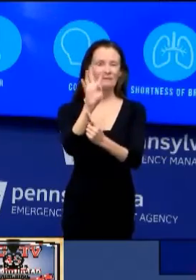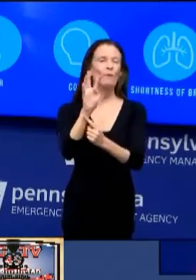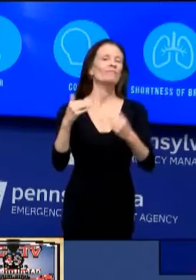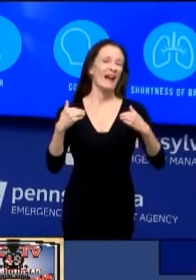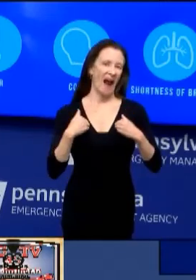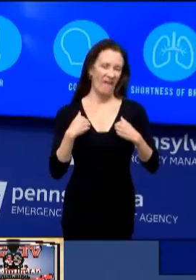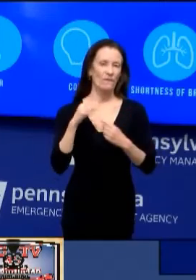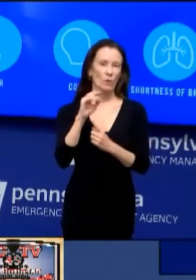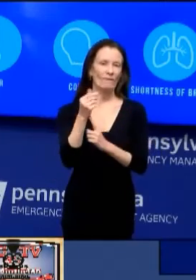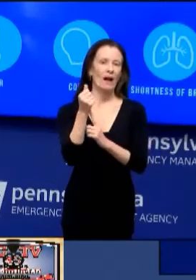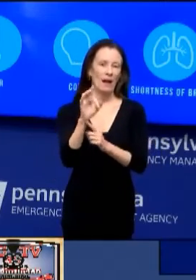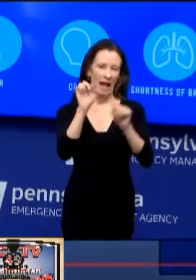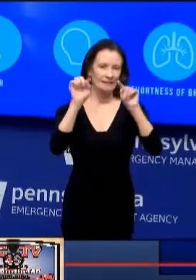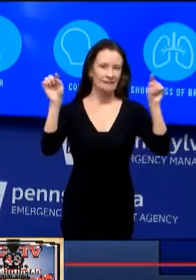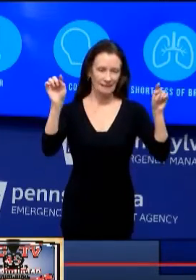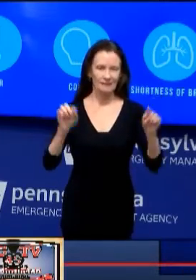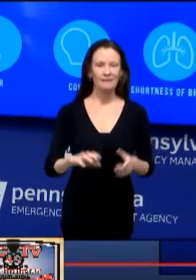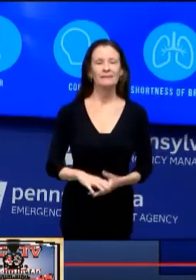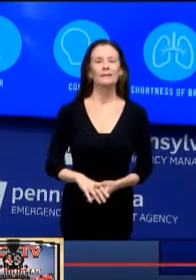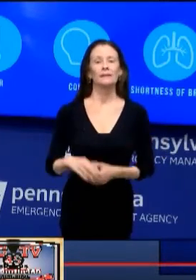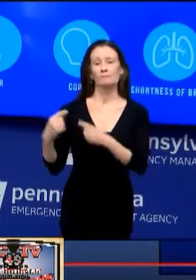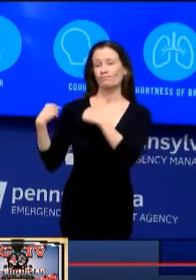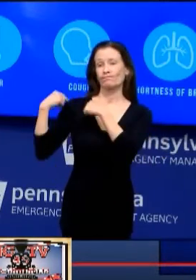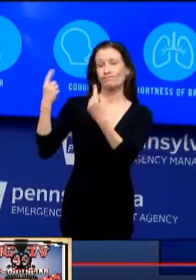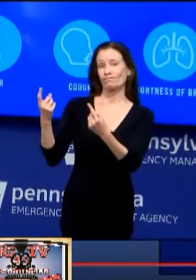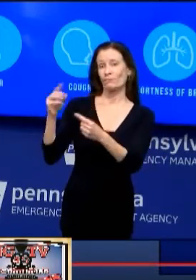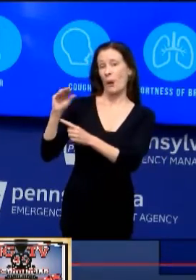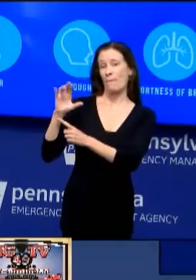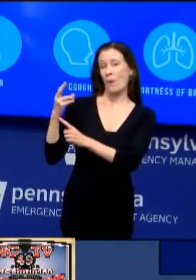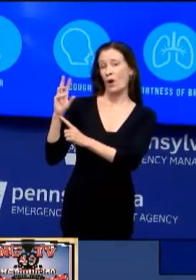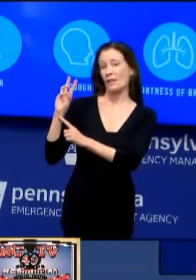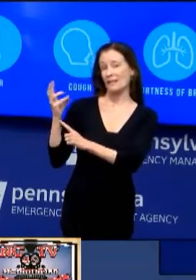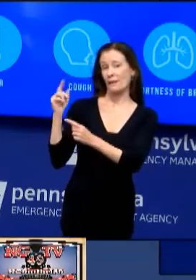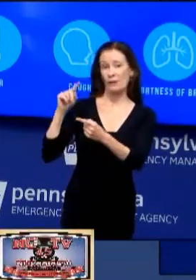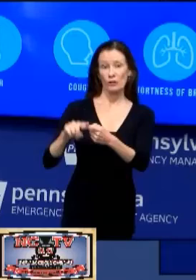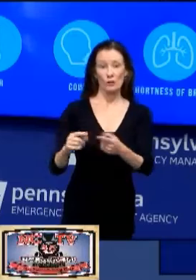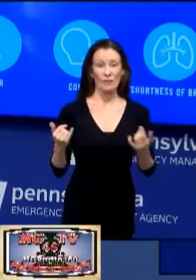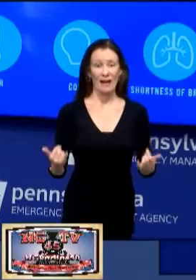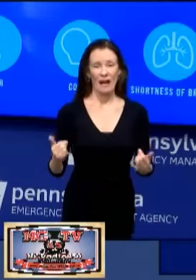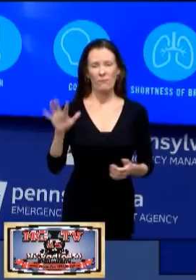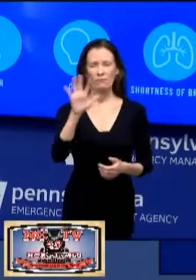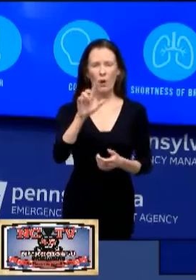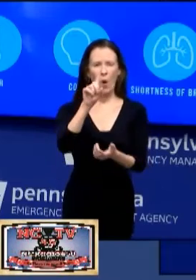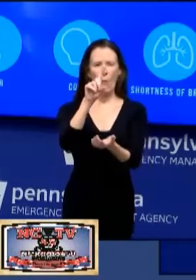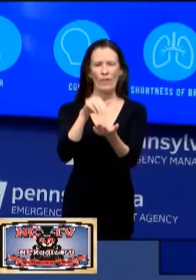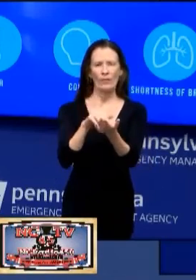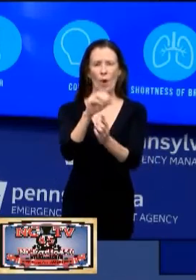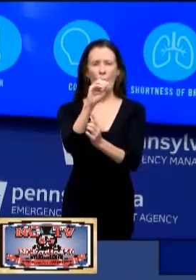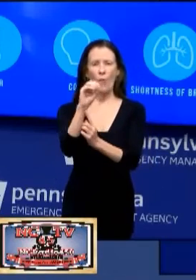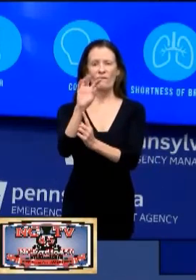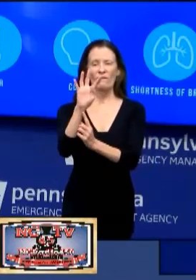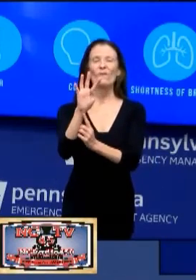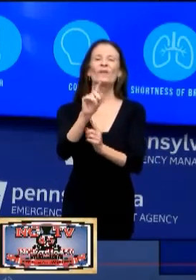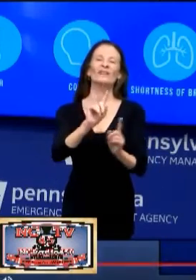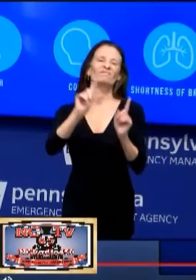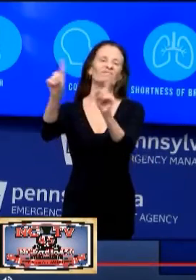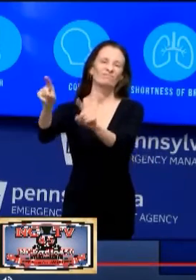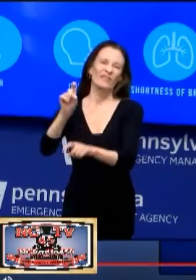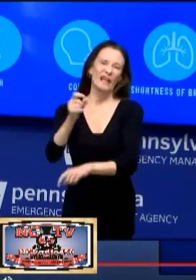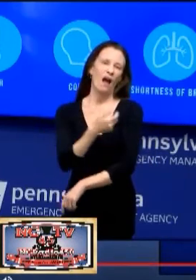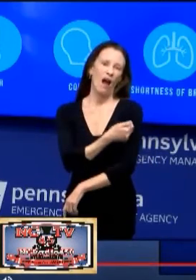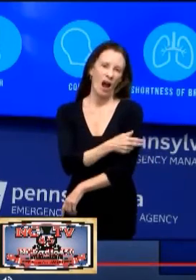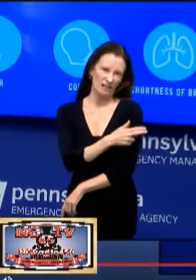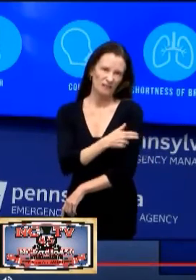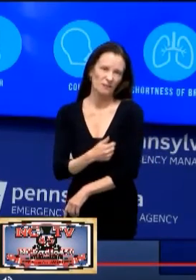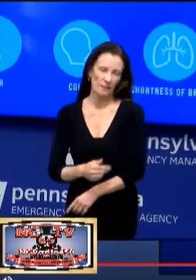Approximately 1,004 have been hospitalized since our first case was announced on March 6th, and that